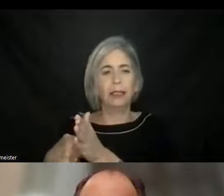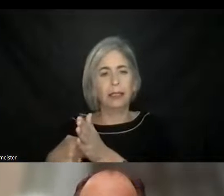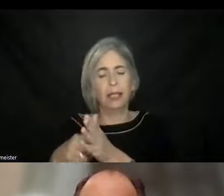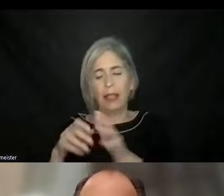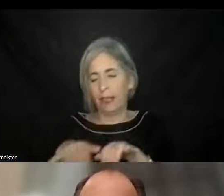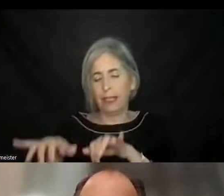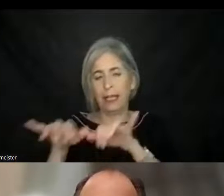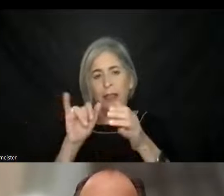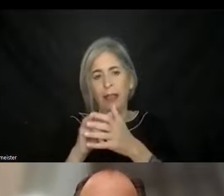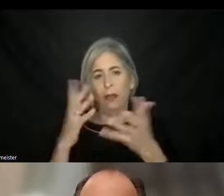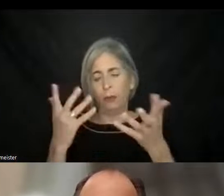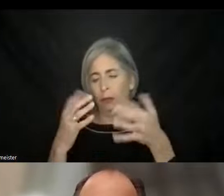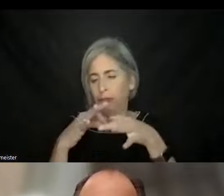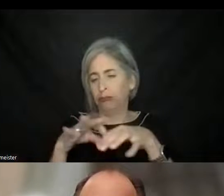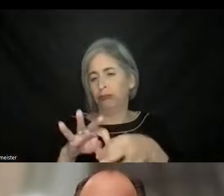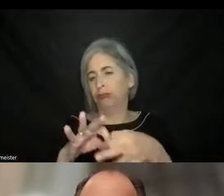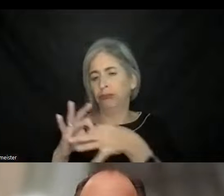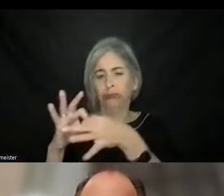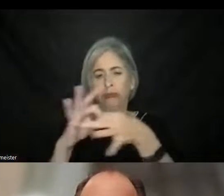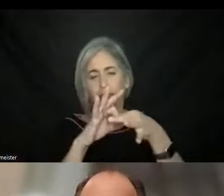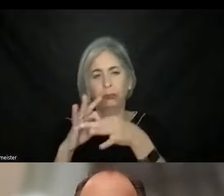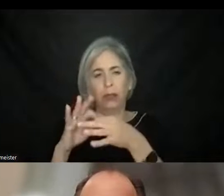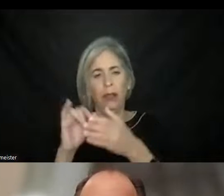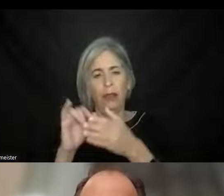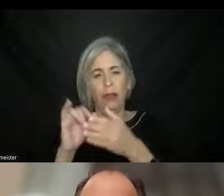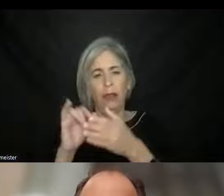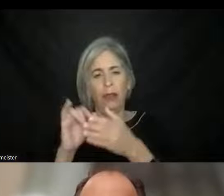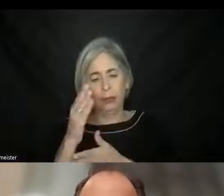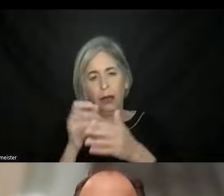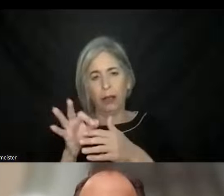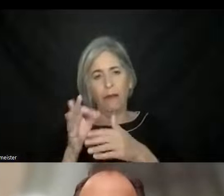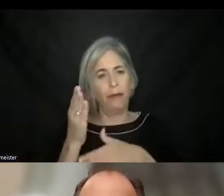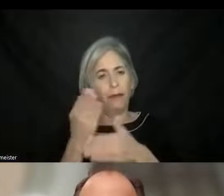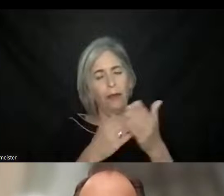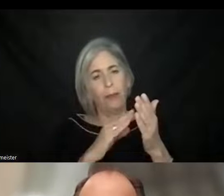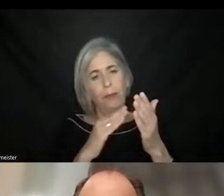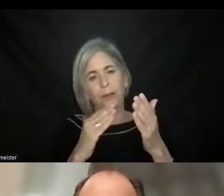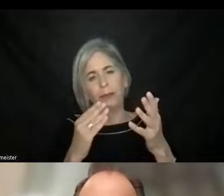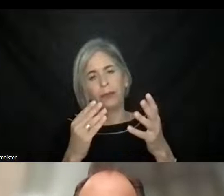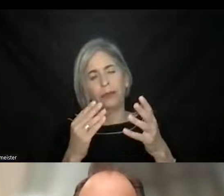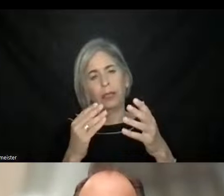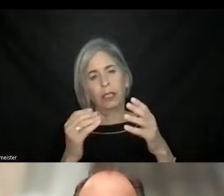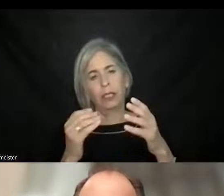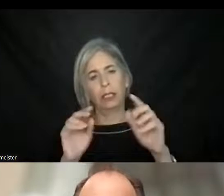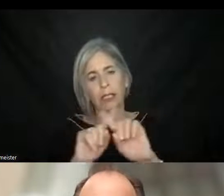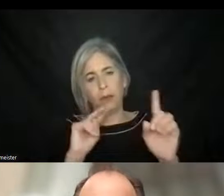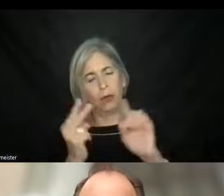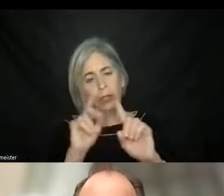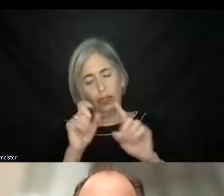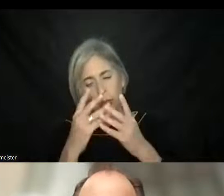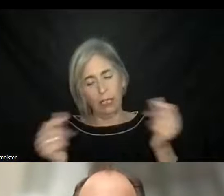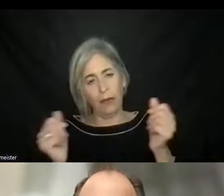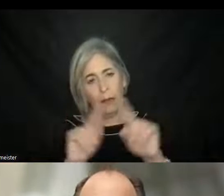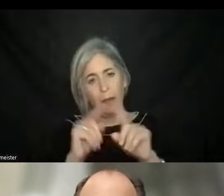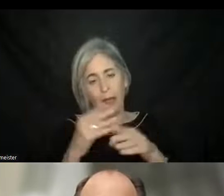standards that will be harmonized for it. So this is partially, at least from a theoretical point of view, it should be solved. But at the end of the day,